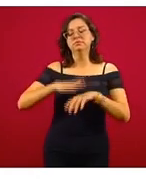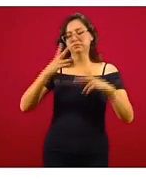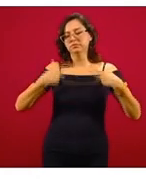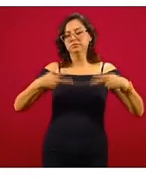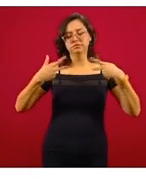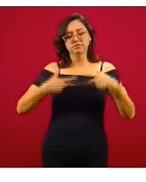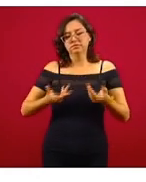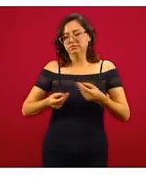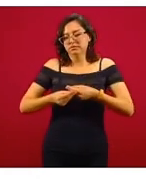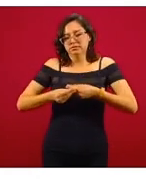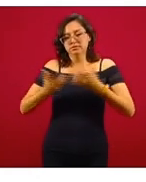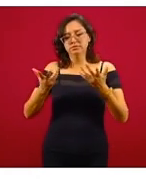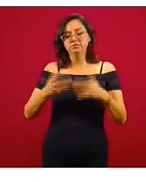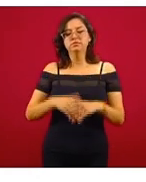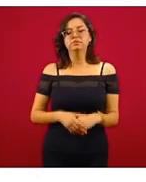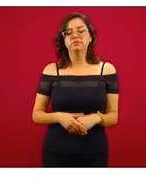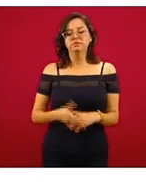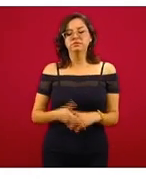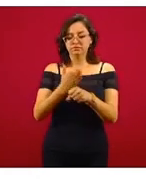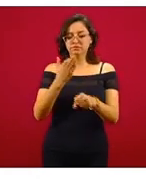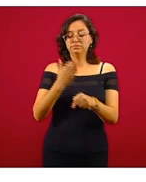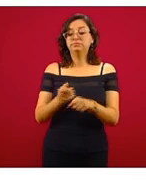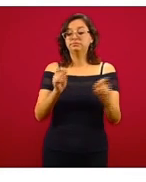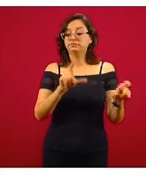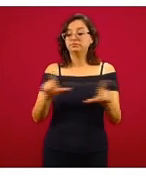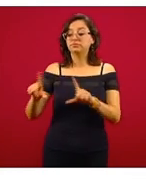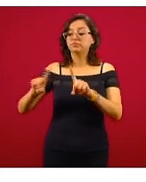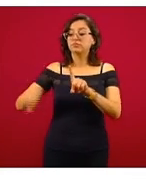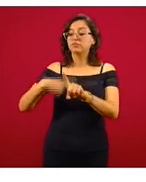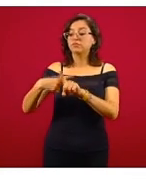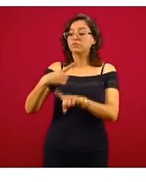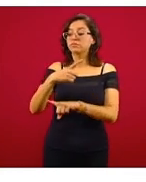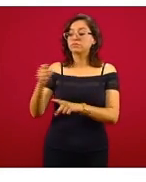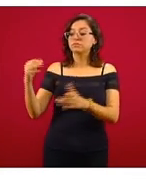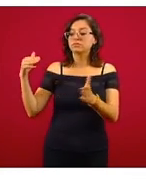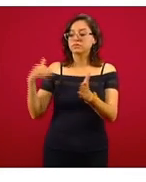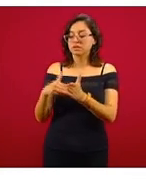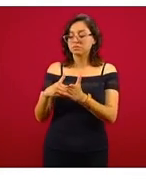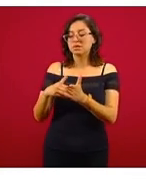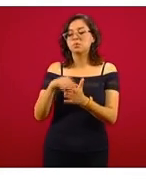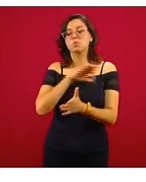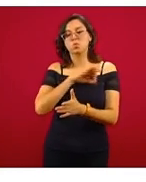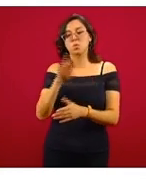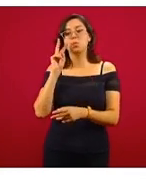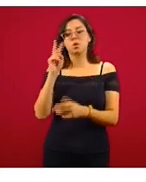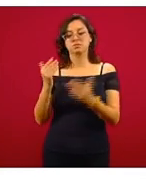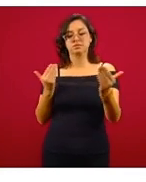course expected to have a higher number of cases, and that is the case.